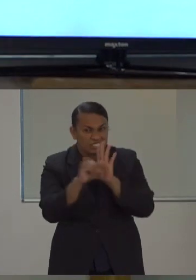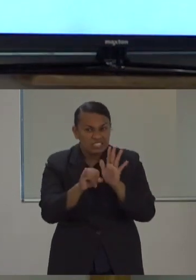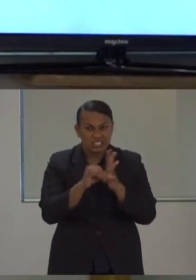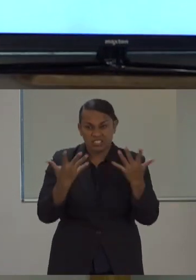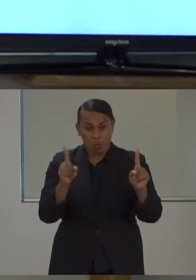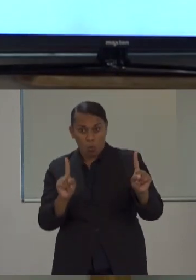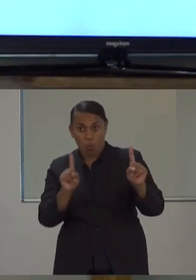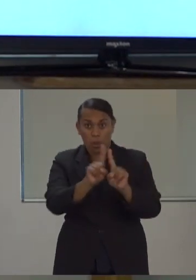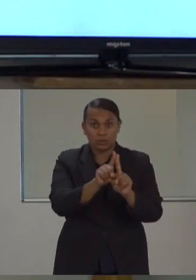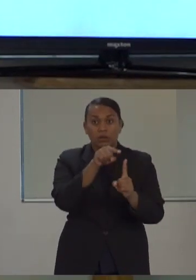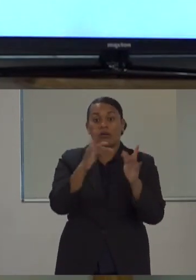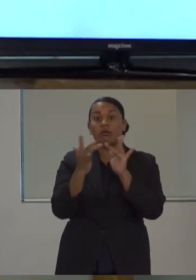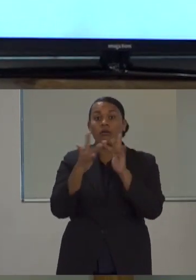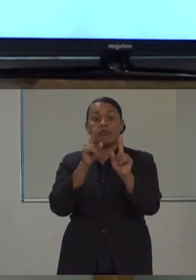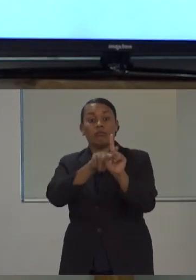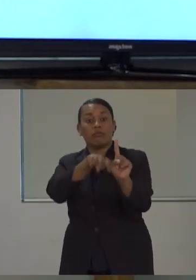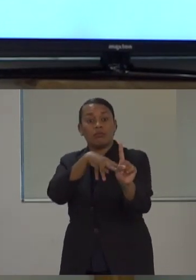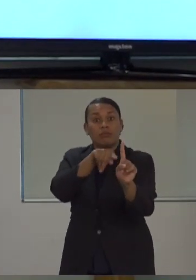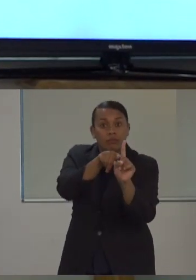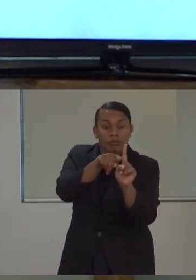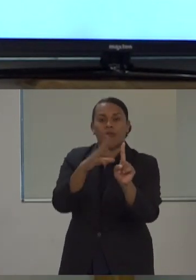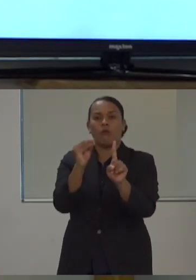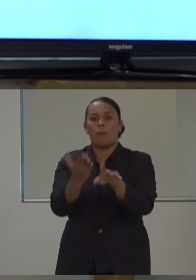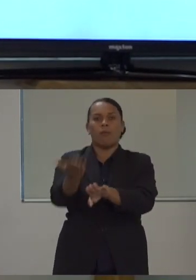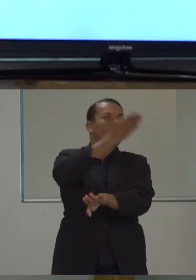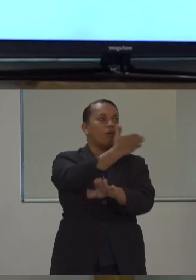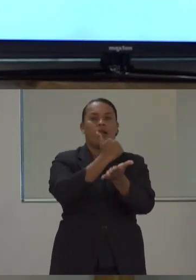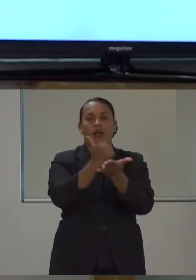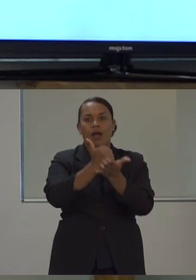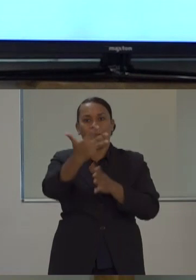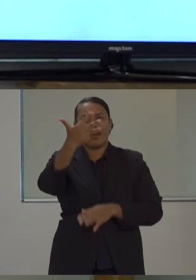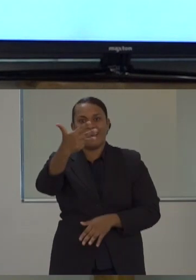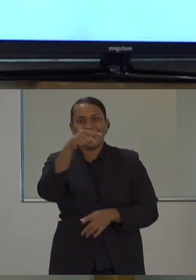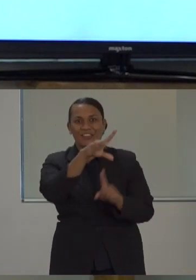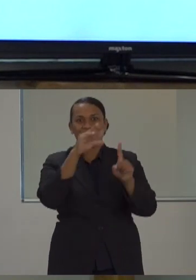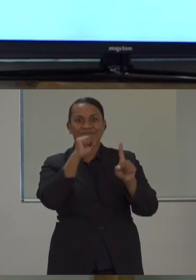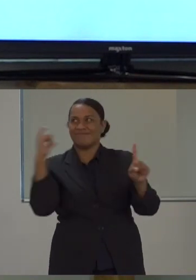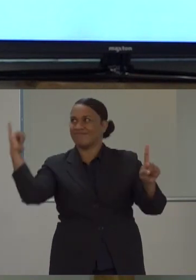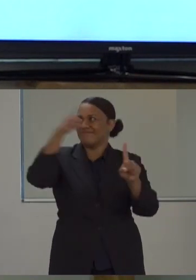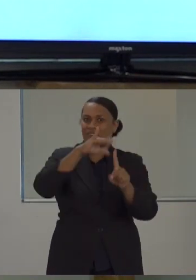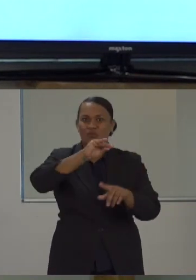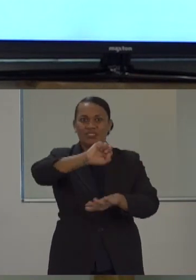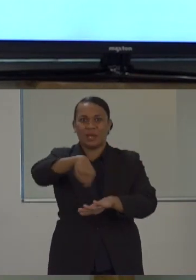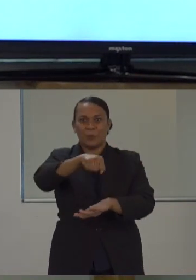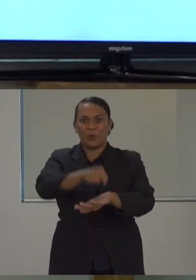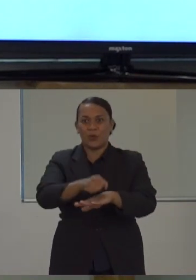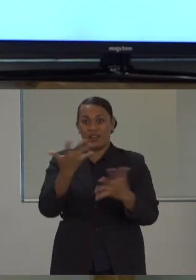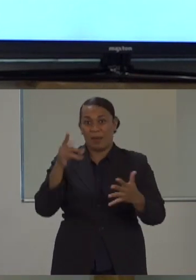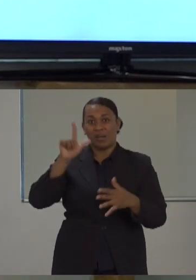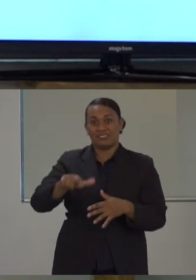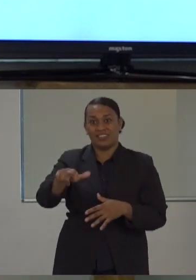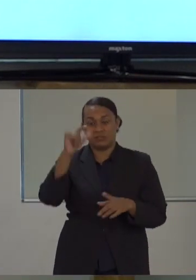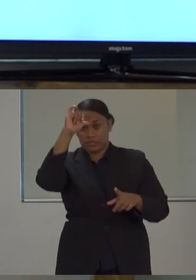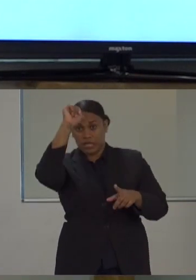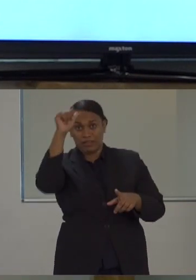number 9. They were travel companions on the way back to Fiji. Something that has been also highlighted by the